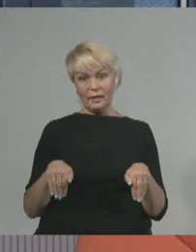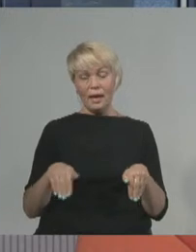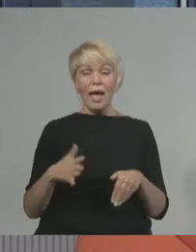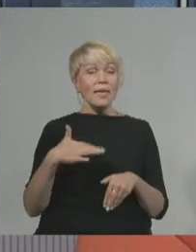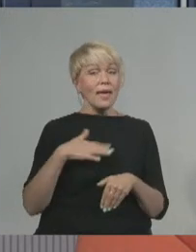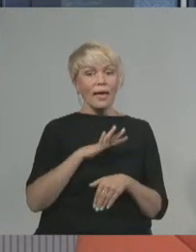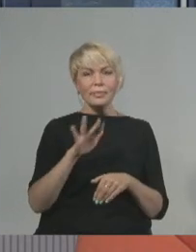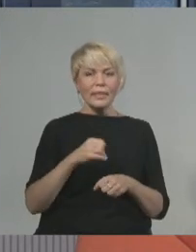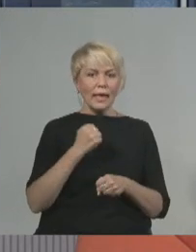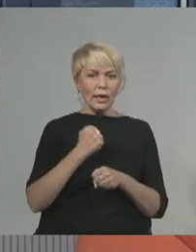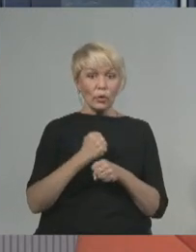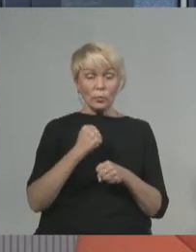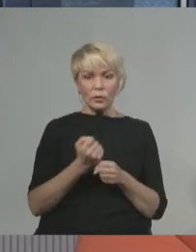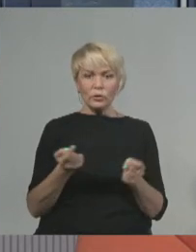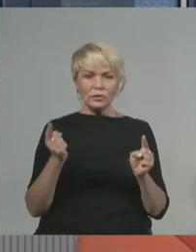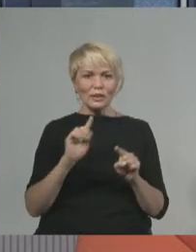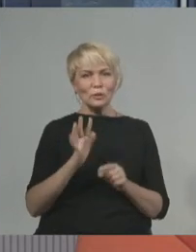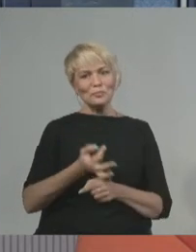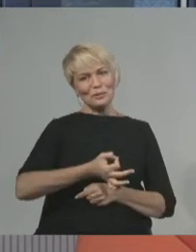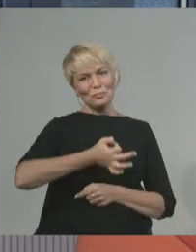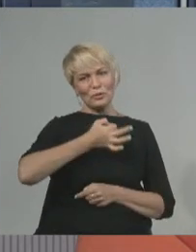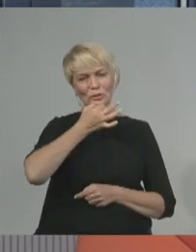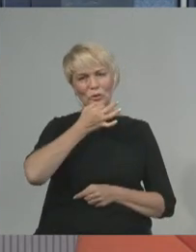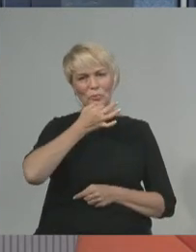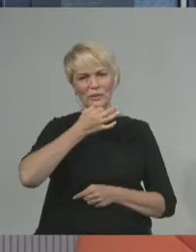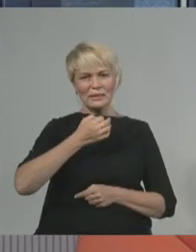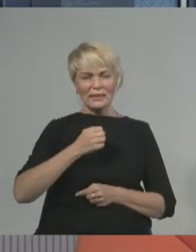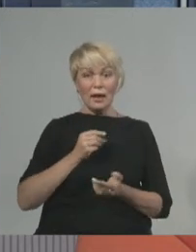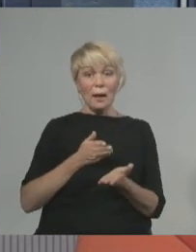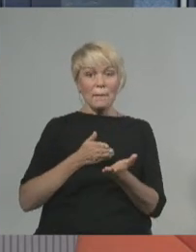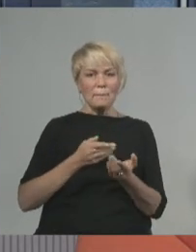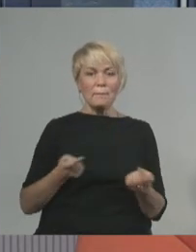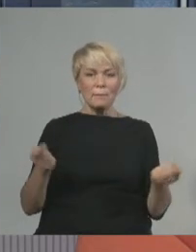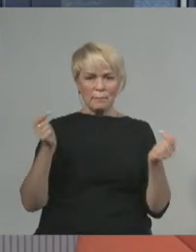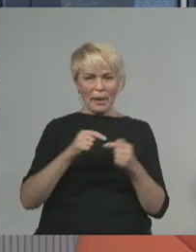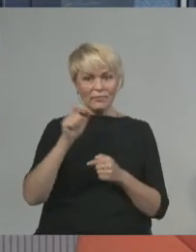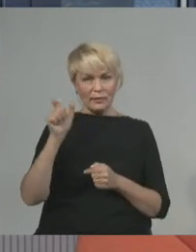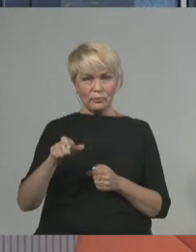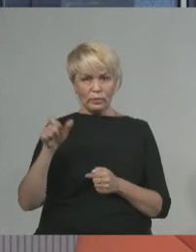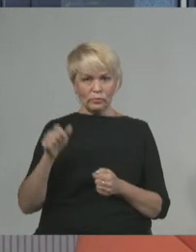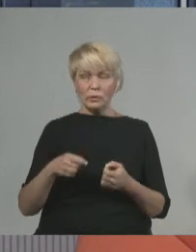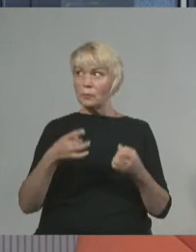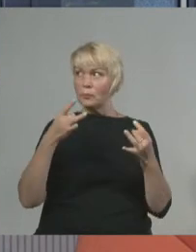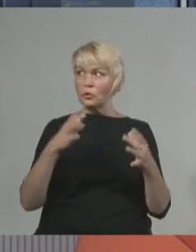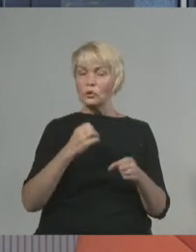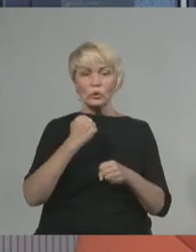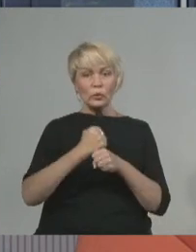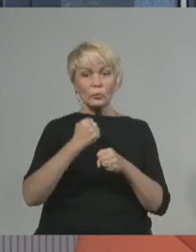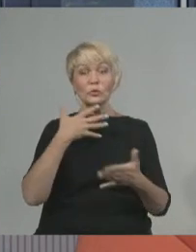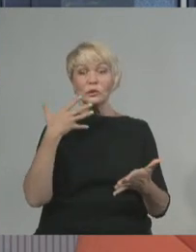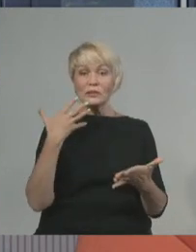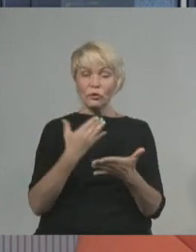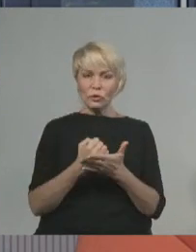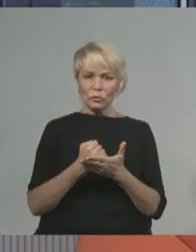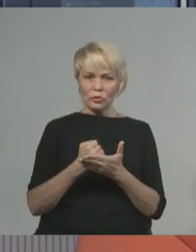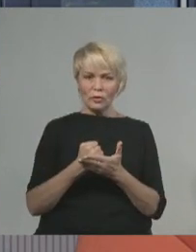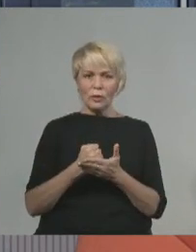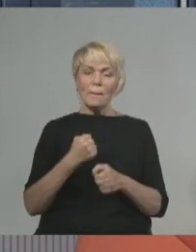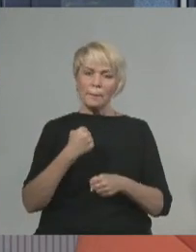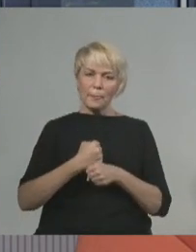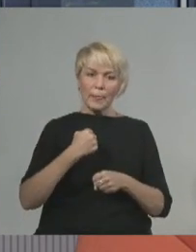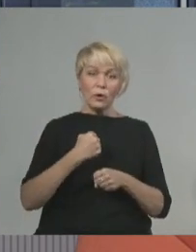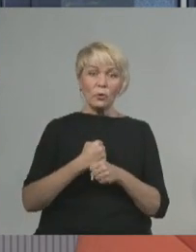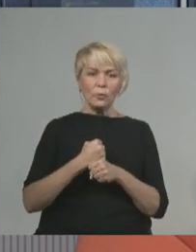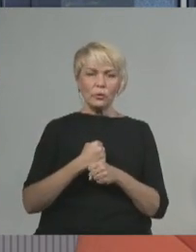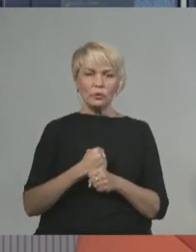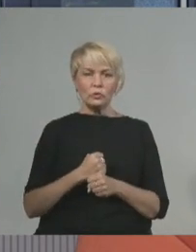particular people but i think when over the over the say mostly the past two years when i've been